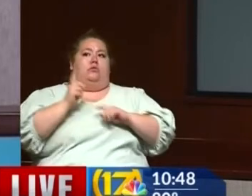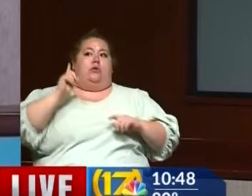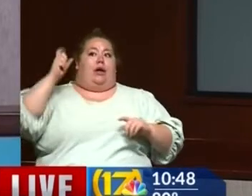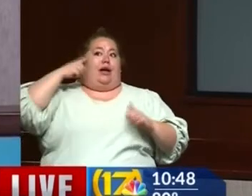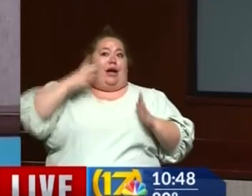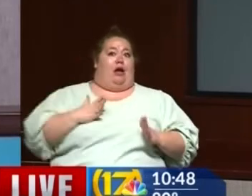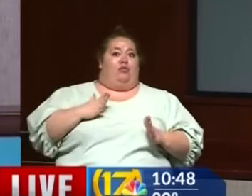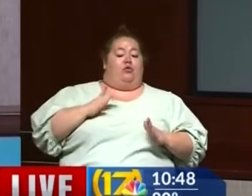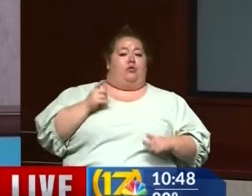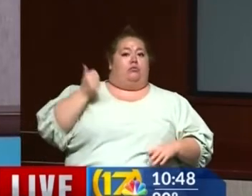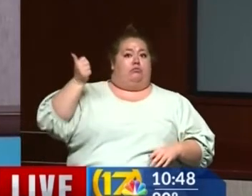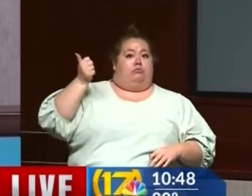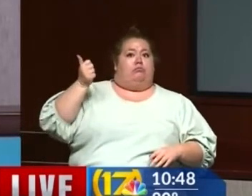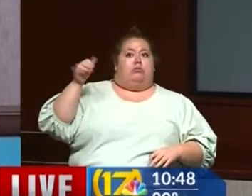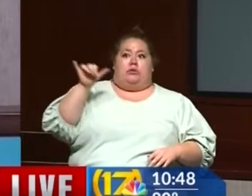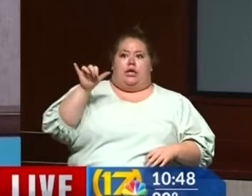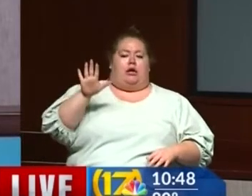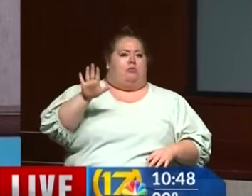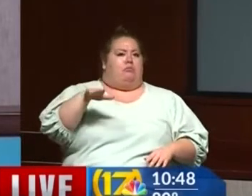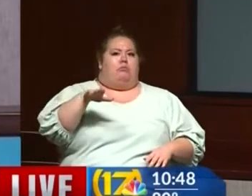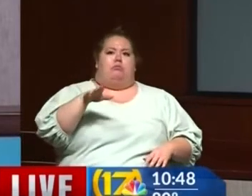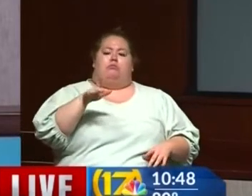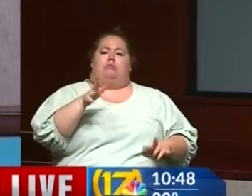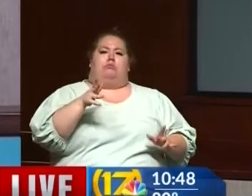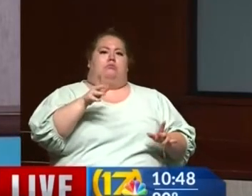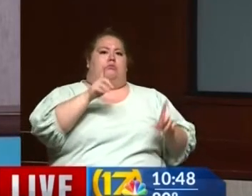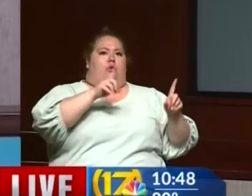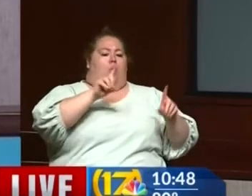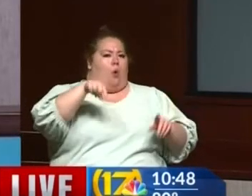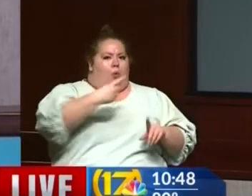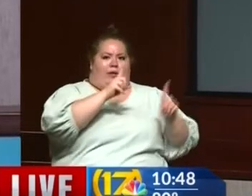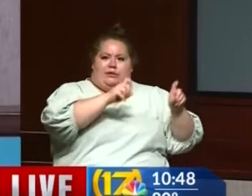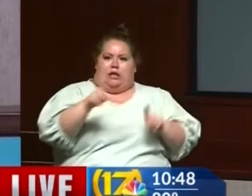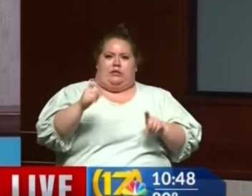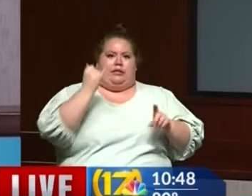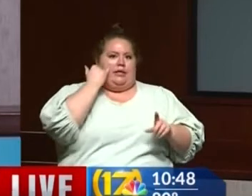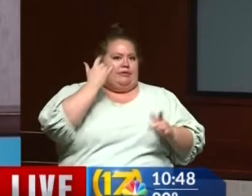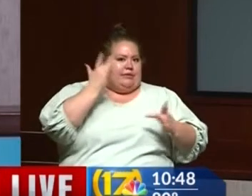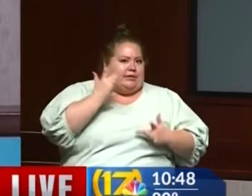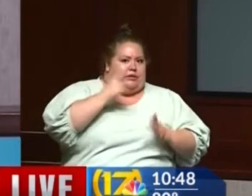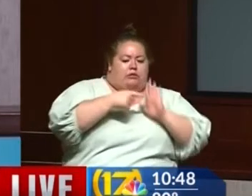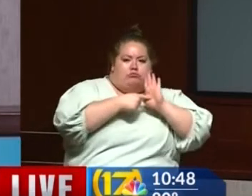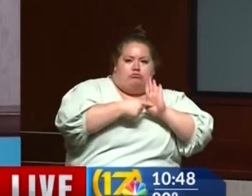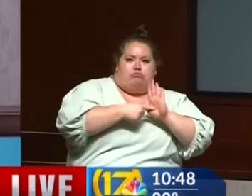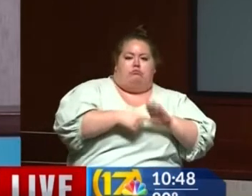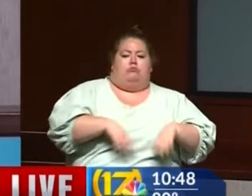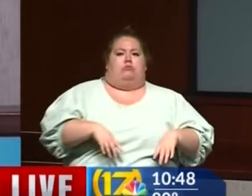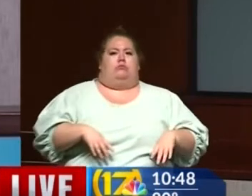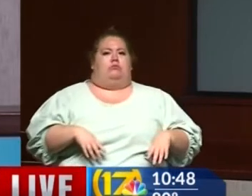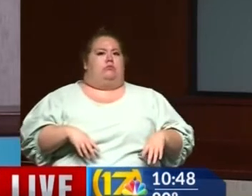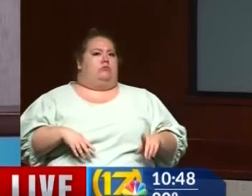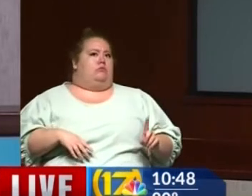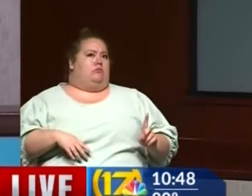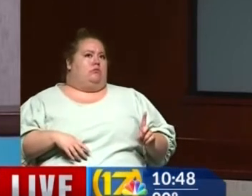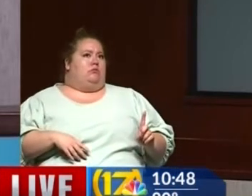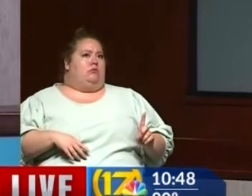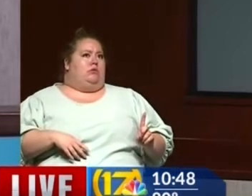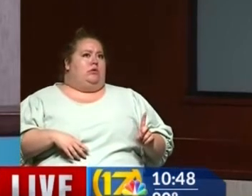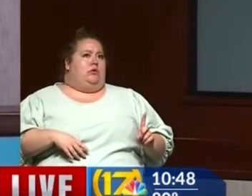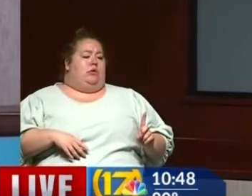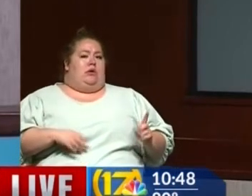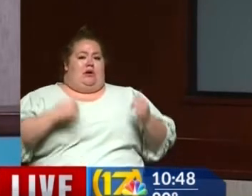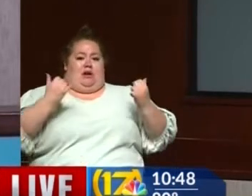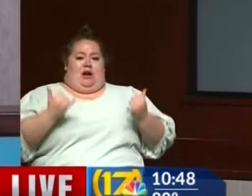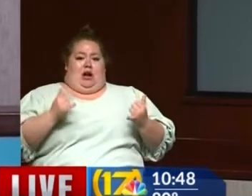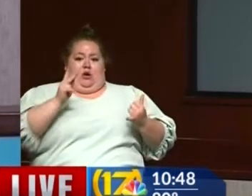also, was saying this. So do I understand now that really it feels like, especially in the case of Kern County where the testing rates are low, does